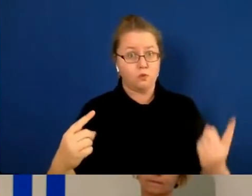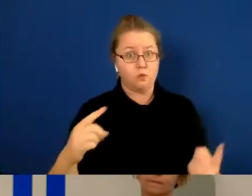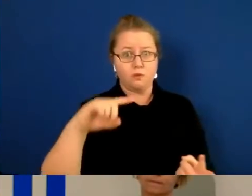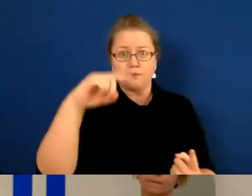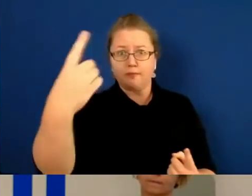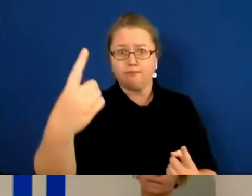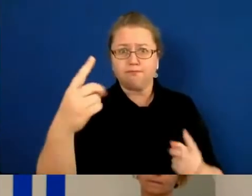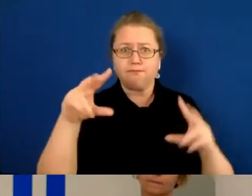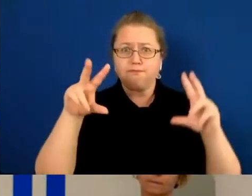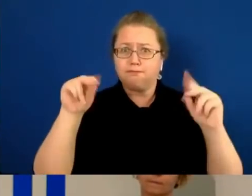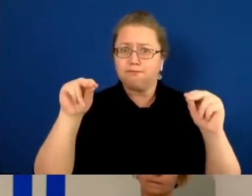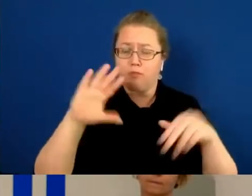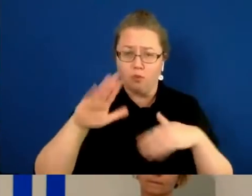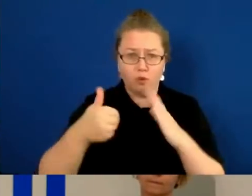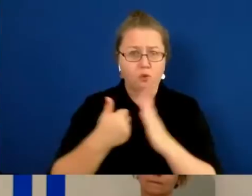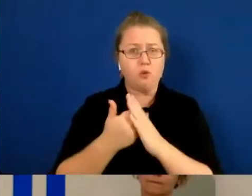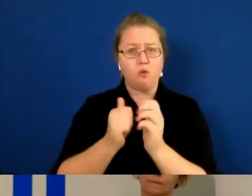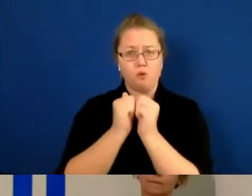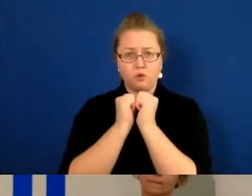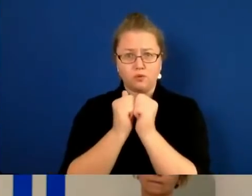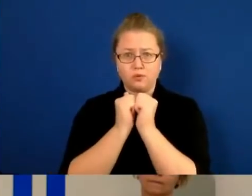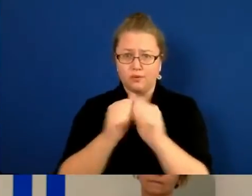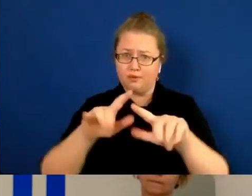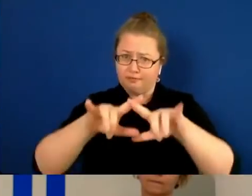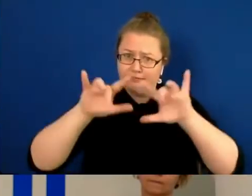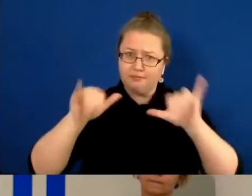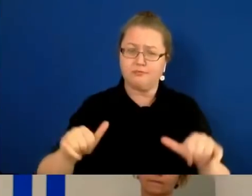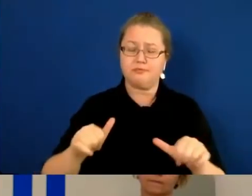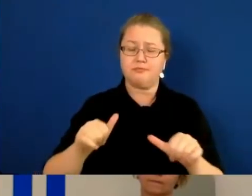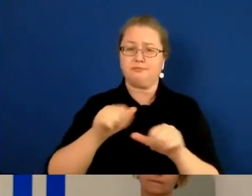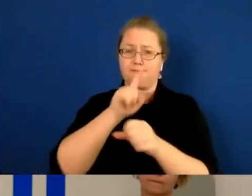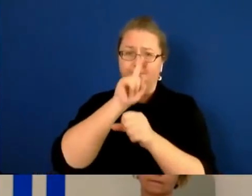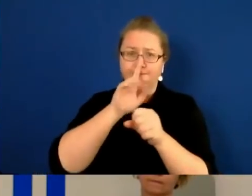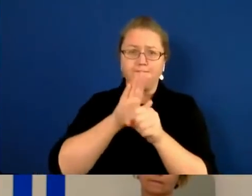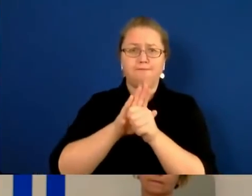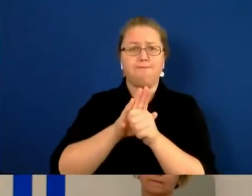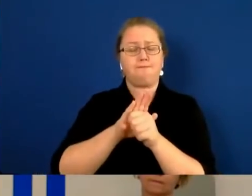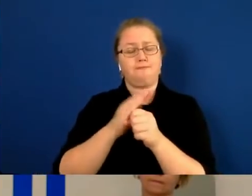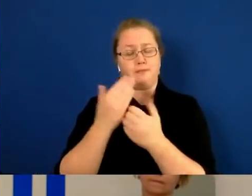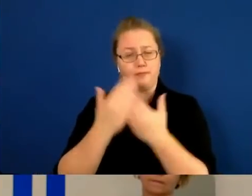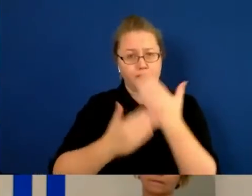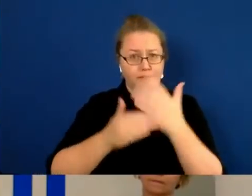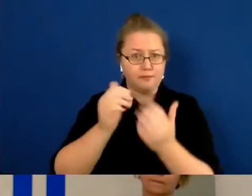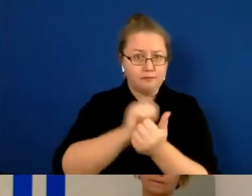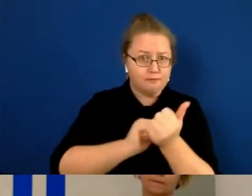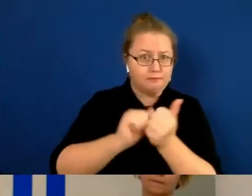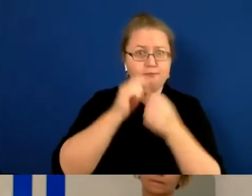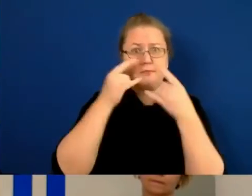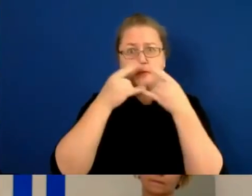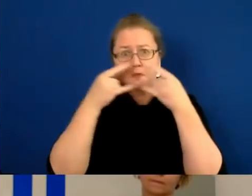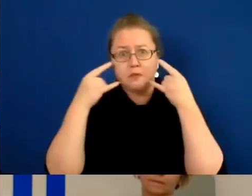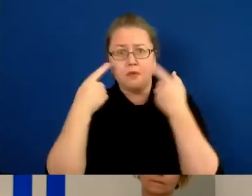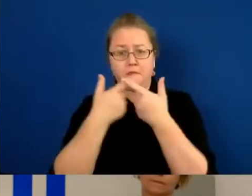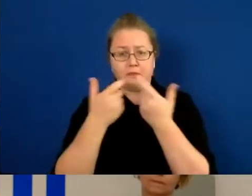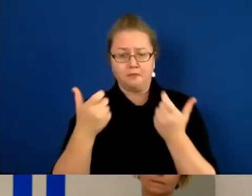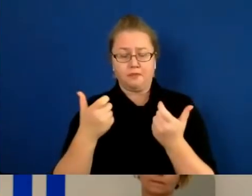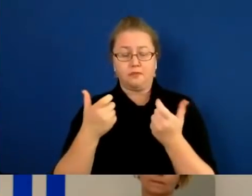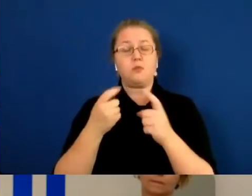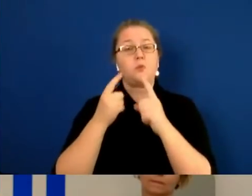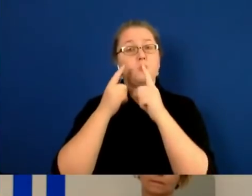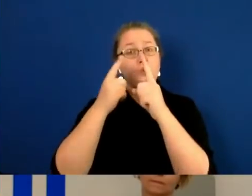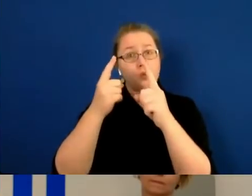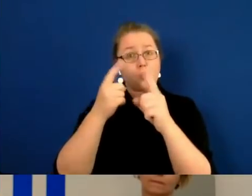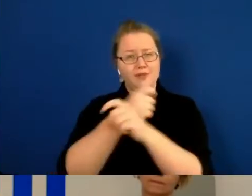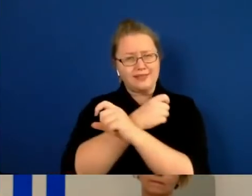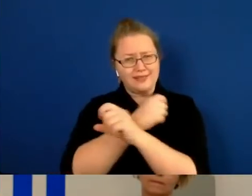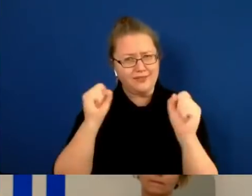with COVID-19 all around us, right where we live, right where we play, and right where we work, we committed to all communities and regions our